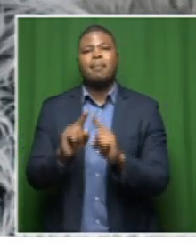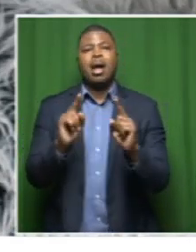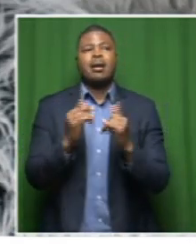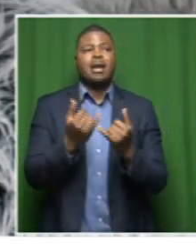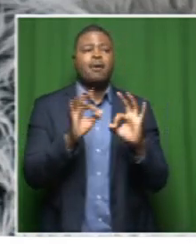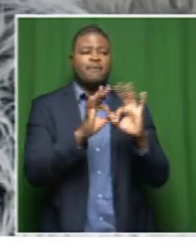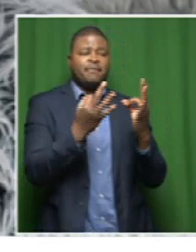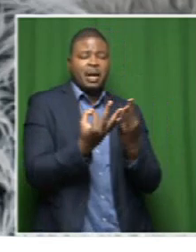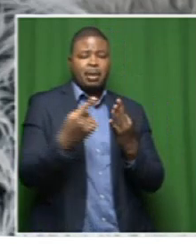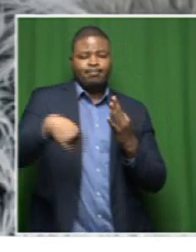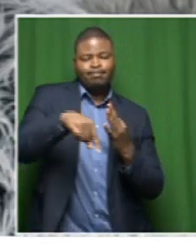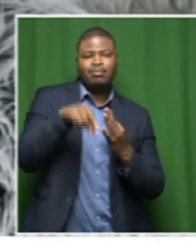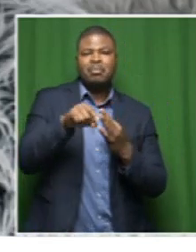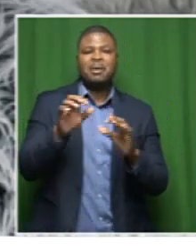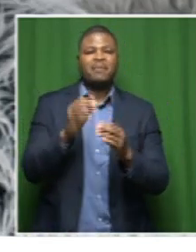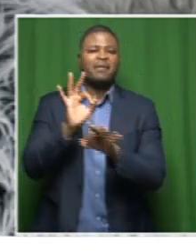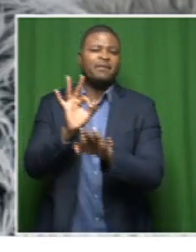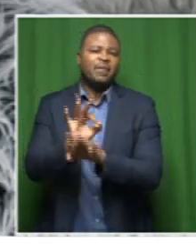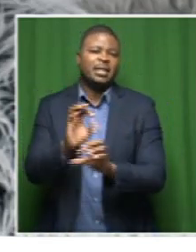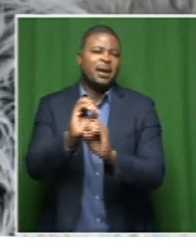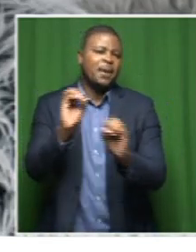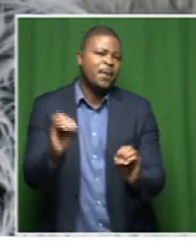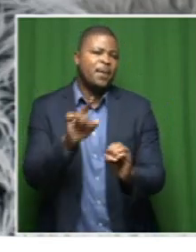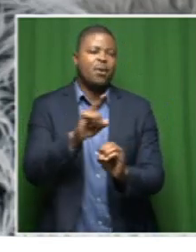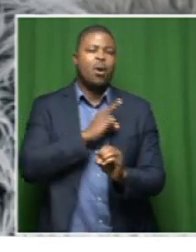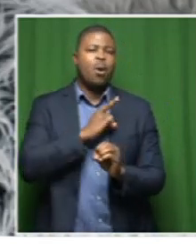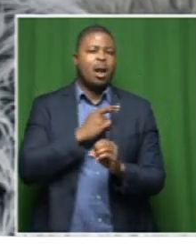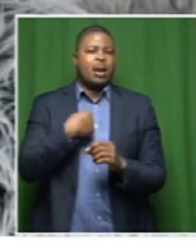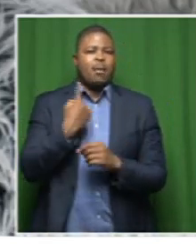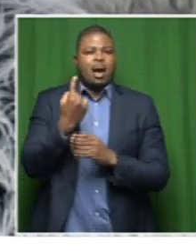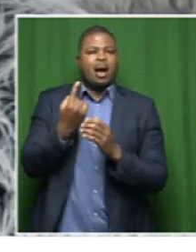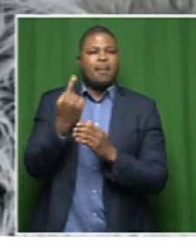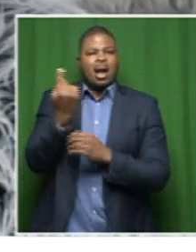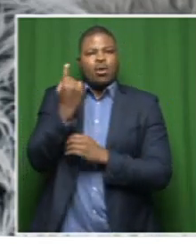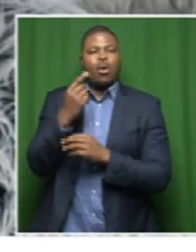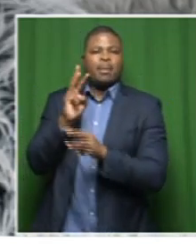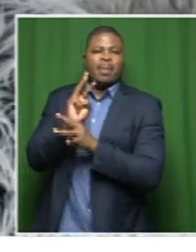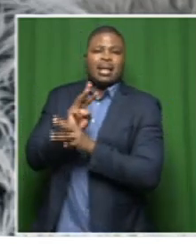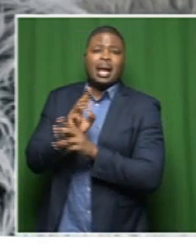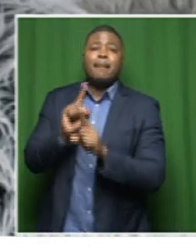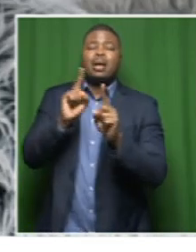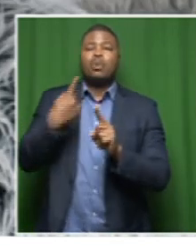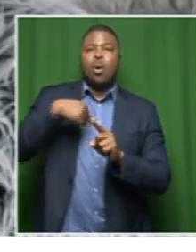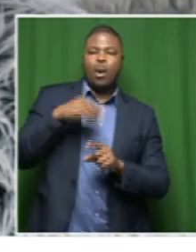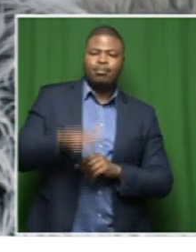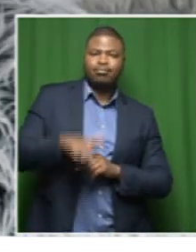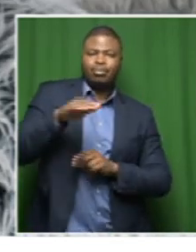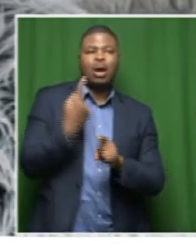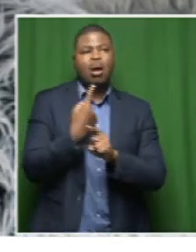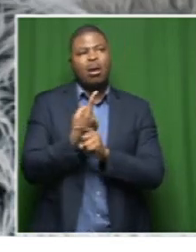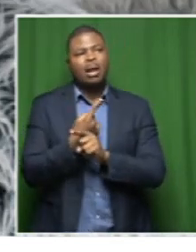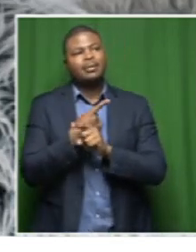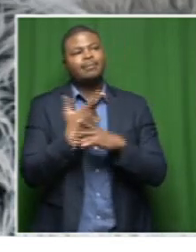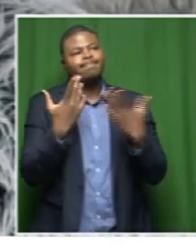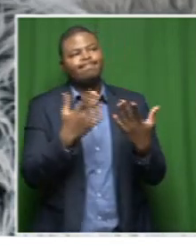did not have a father, and the mother father passed away a long time. So they were all looking up to him. Now